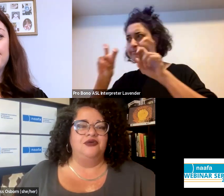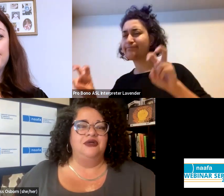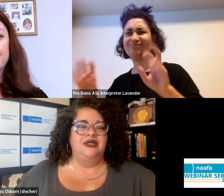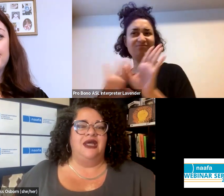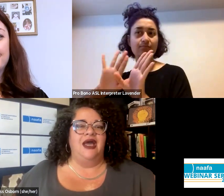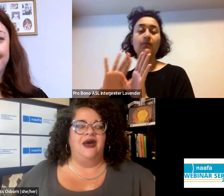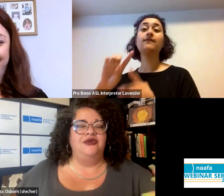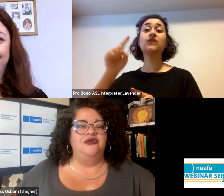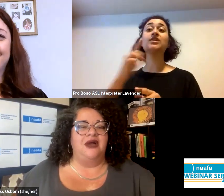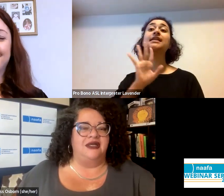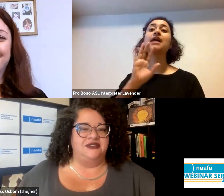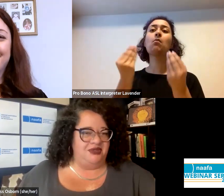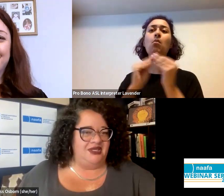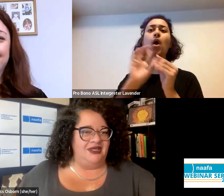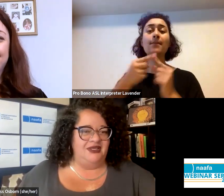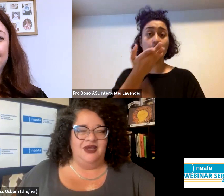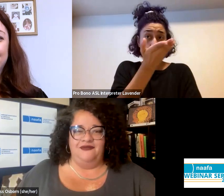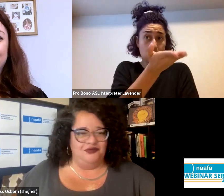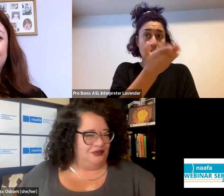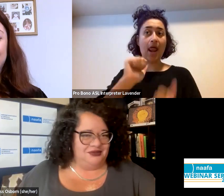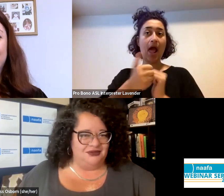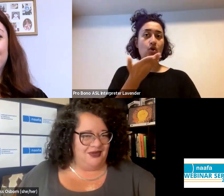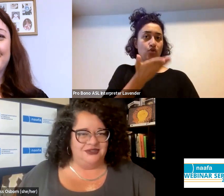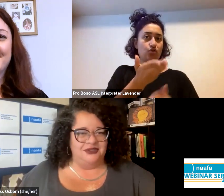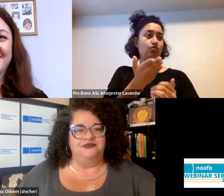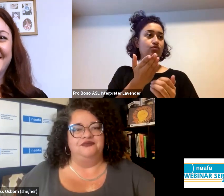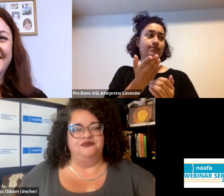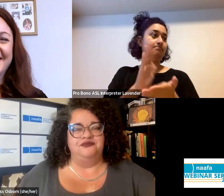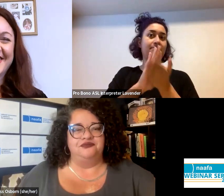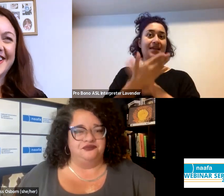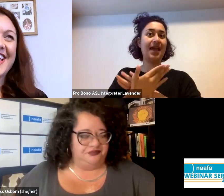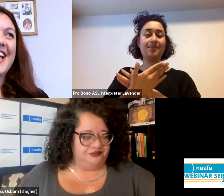about you and how you got to be a funeral director.